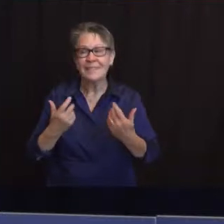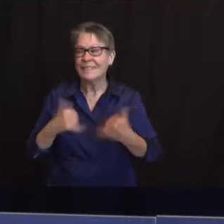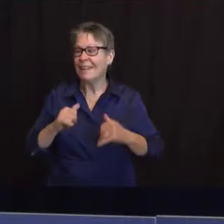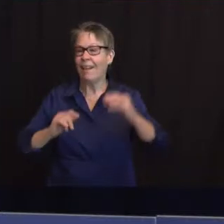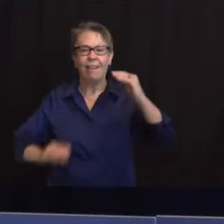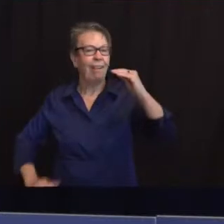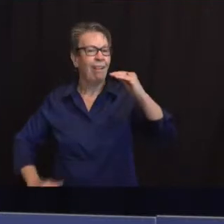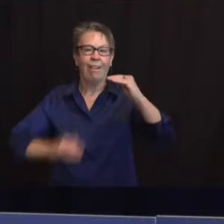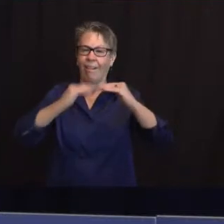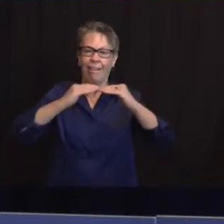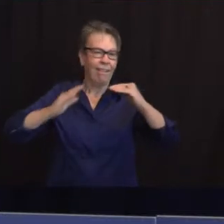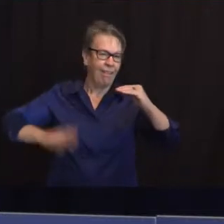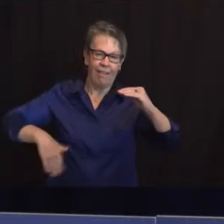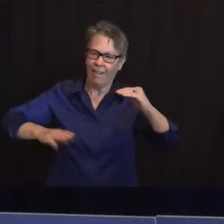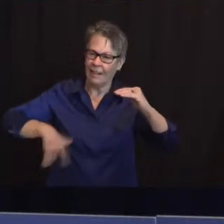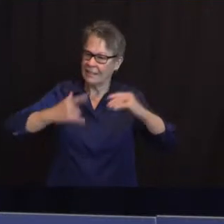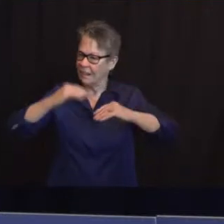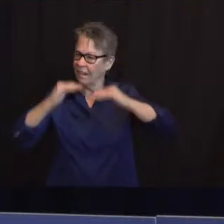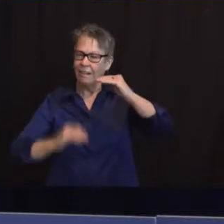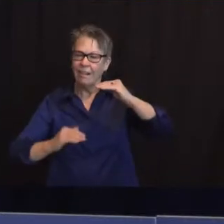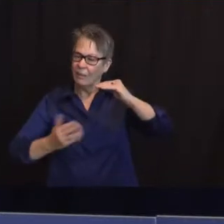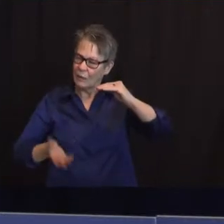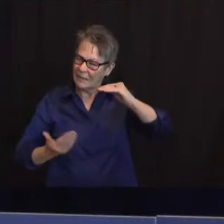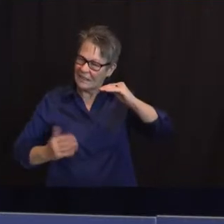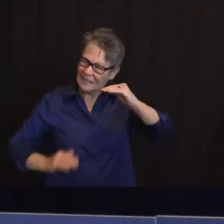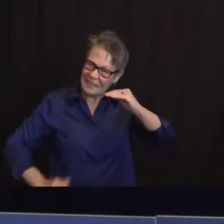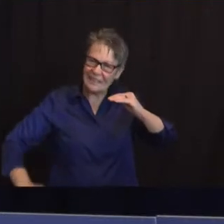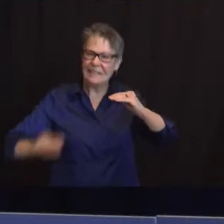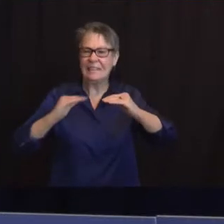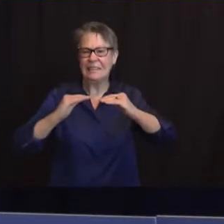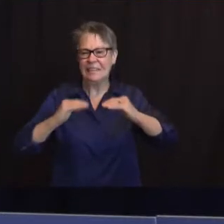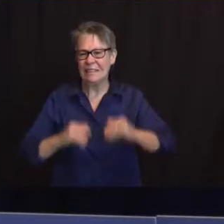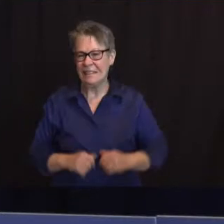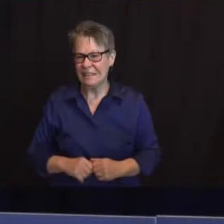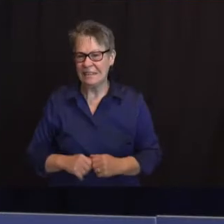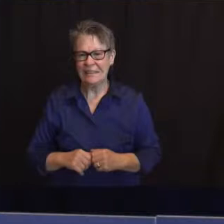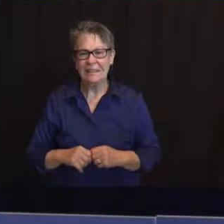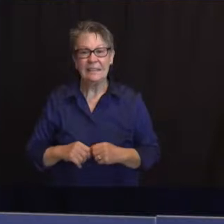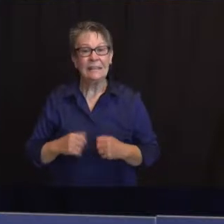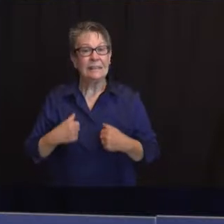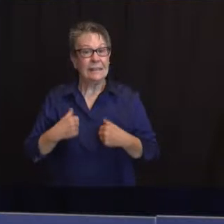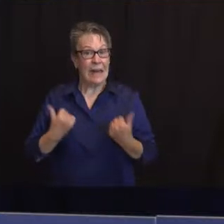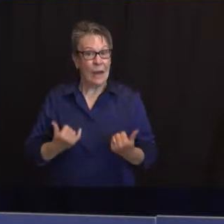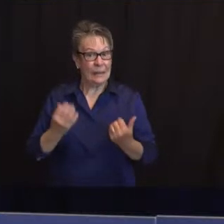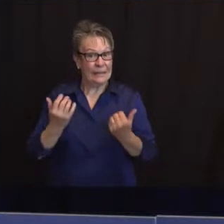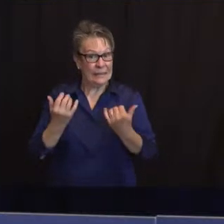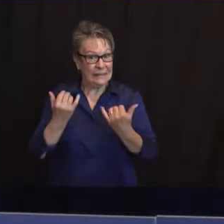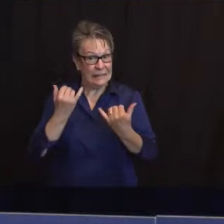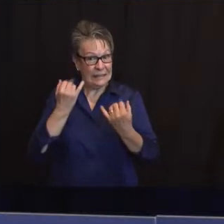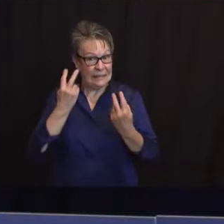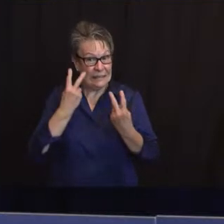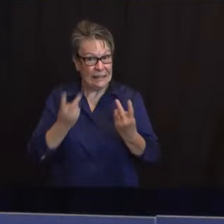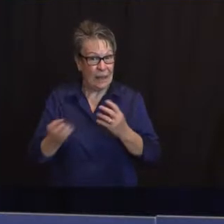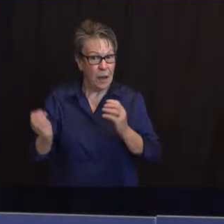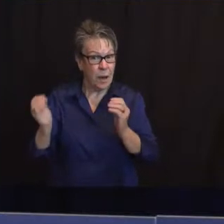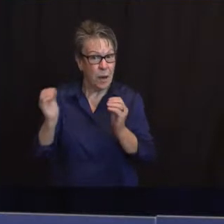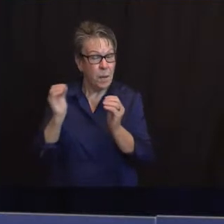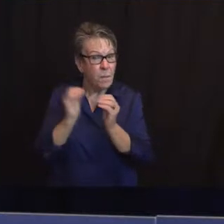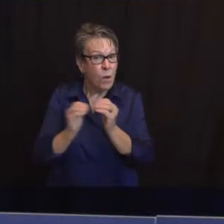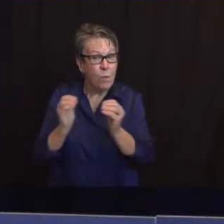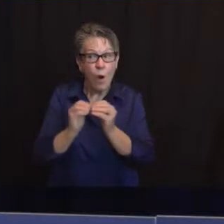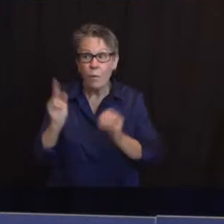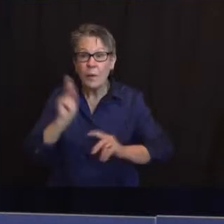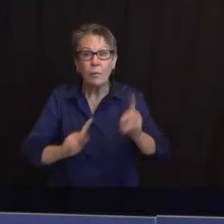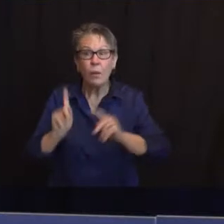see larger turnouts of individuals at the mega sites and our FEMA Community Vaccination Center. We have